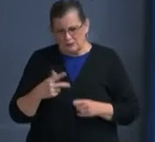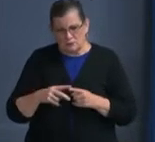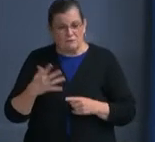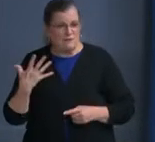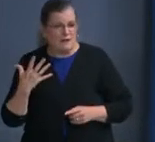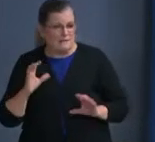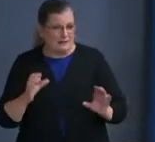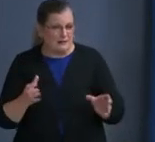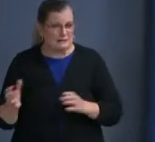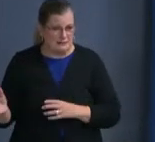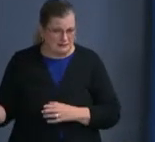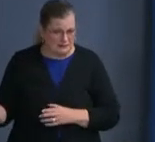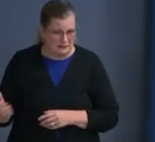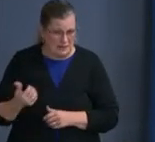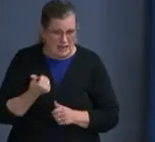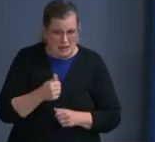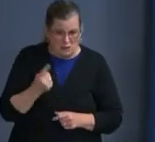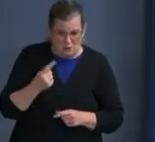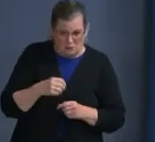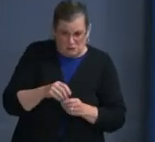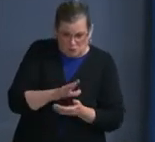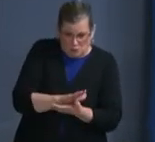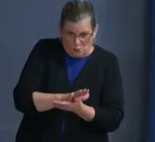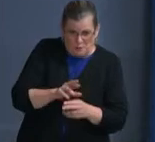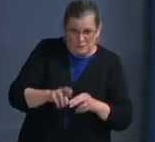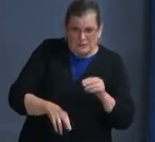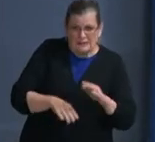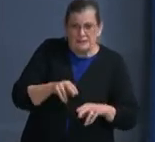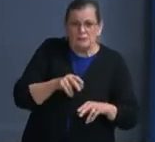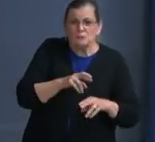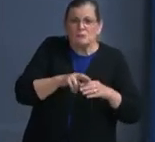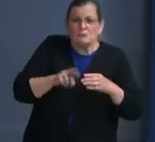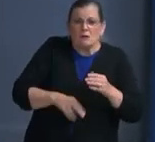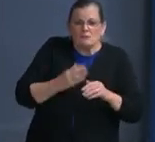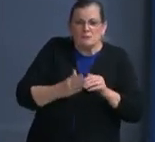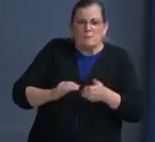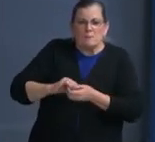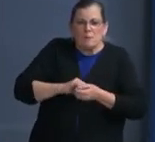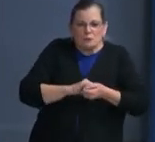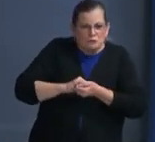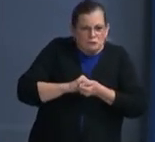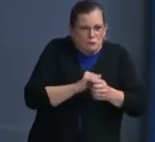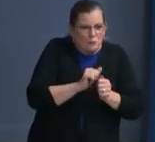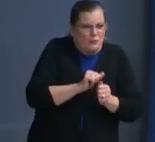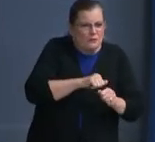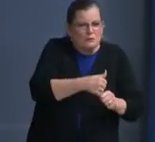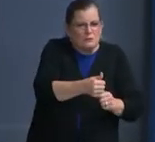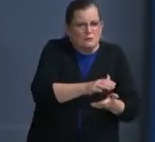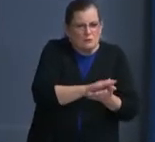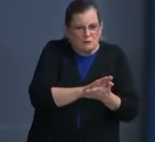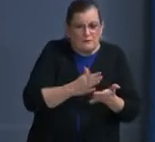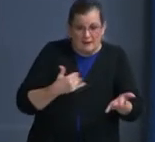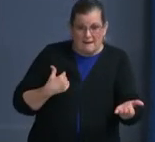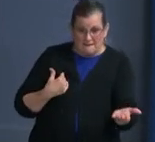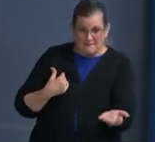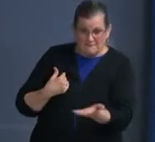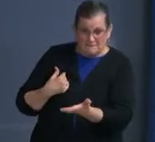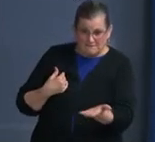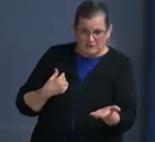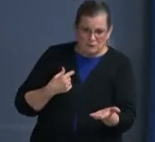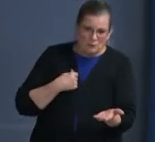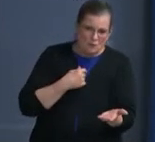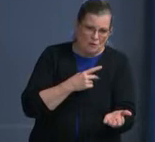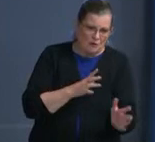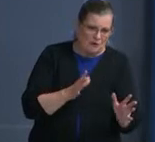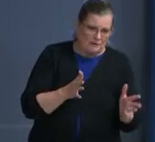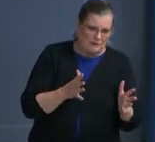school building. That is a result of some of the partnerships those schools may have had that we are leveraging those